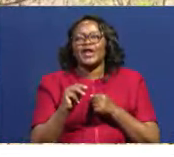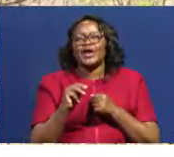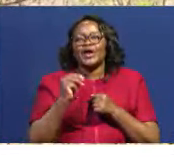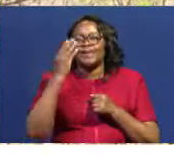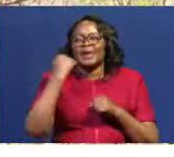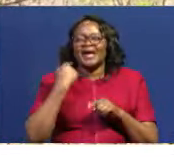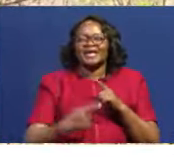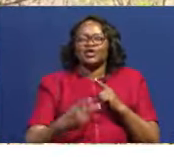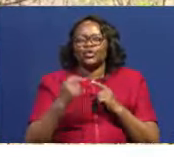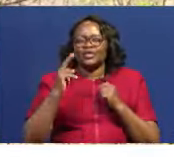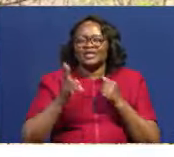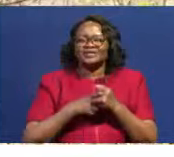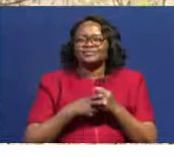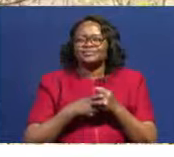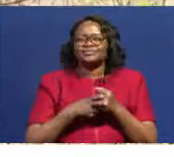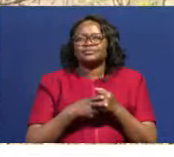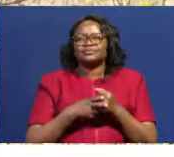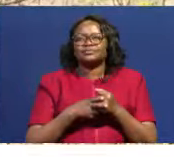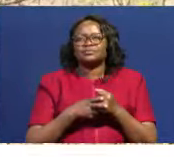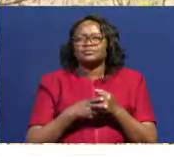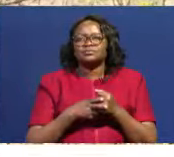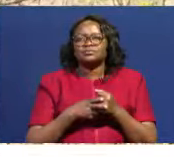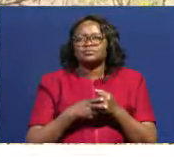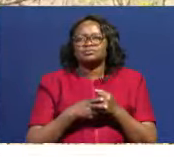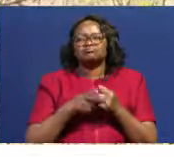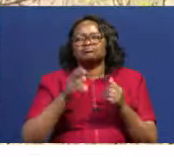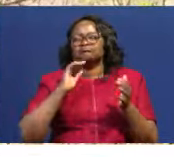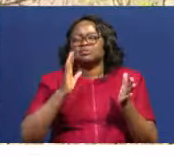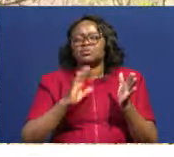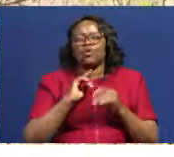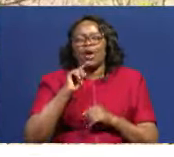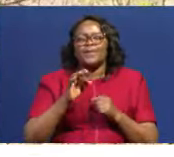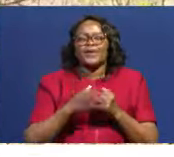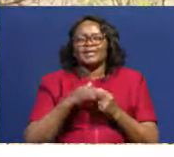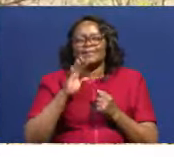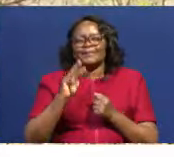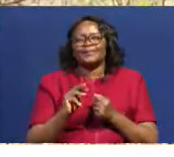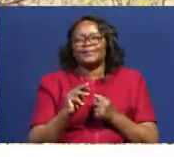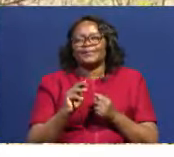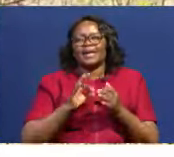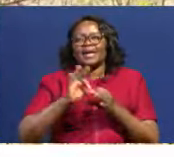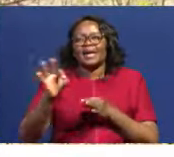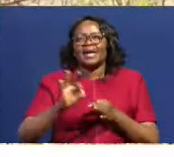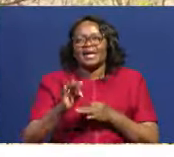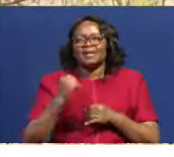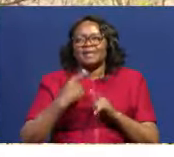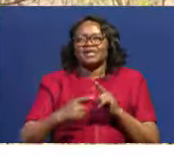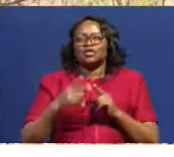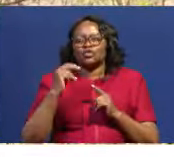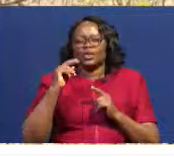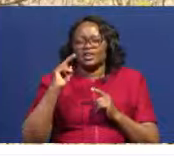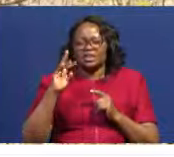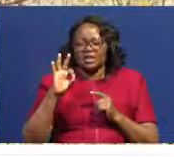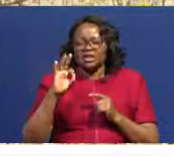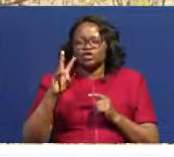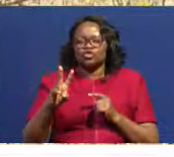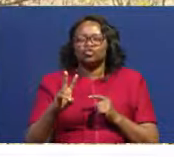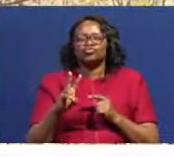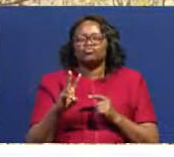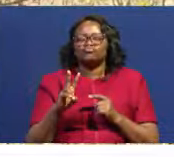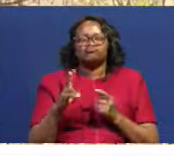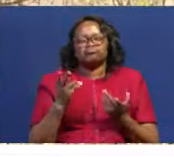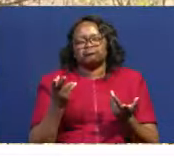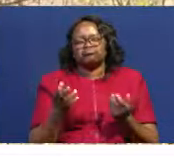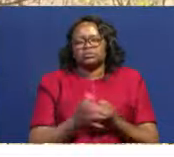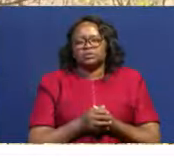by 2027 and at least by estimate 1.8 million acres by the year 2032. And who better to tell